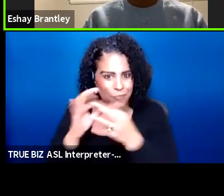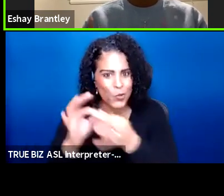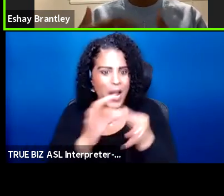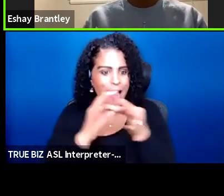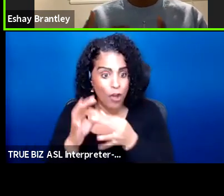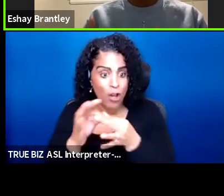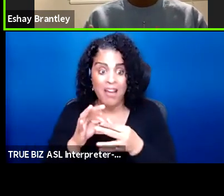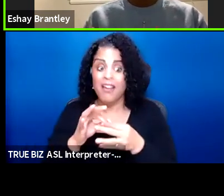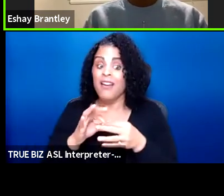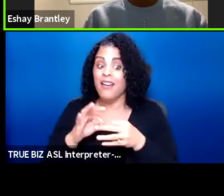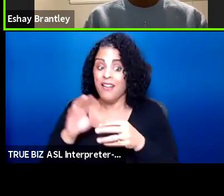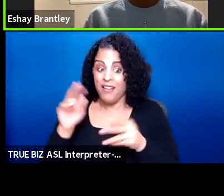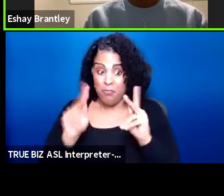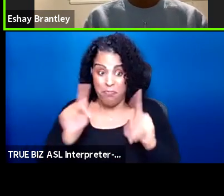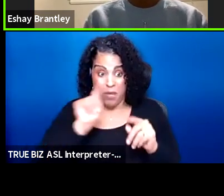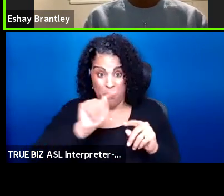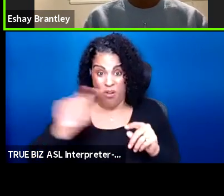been around